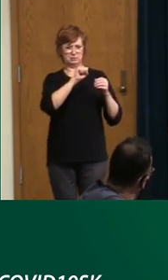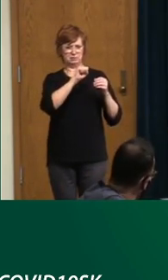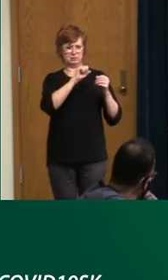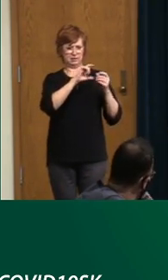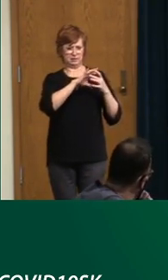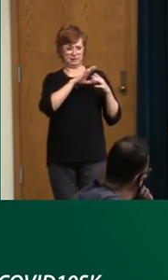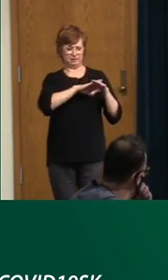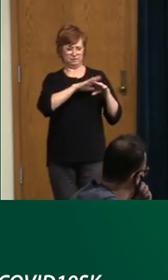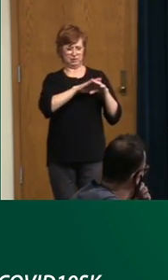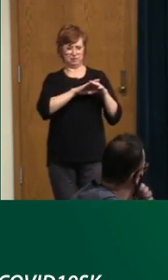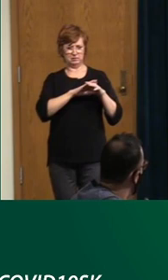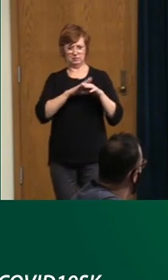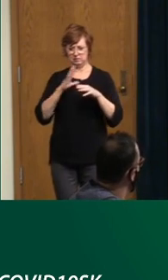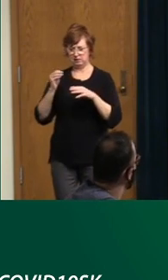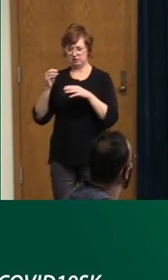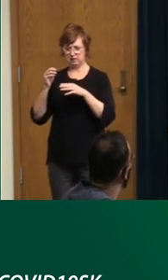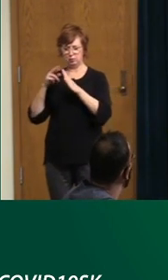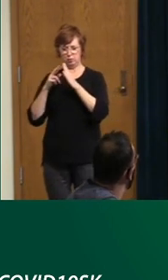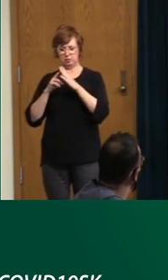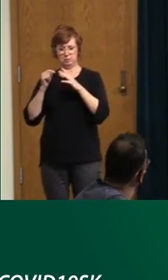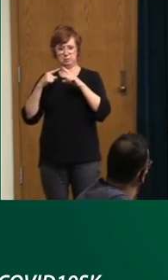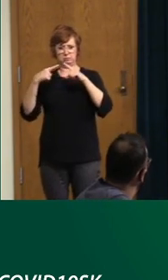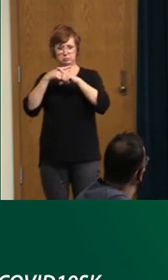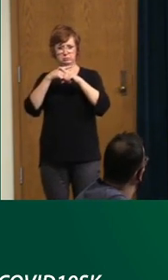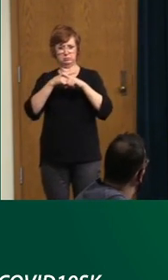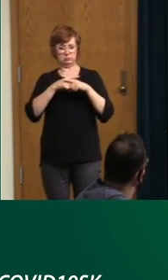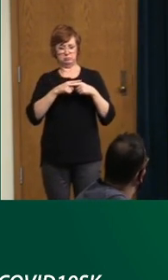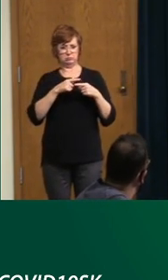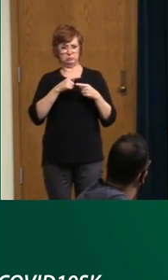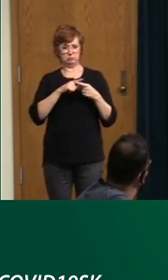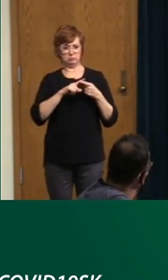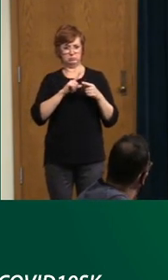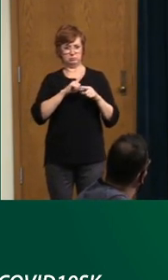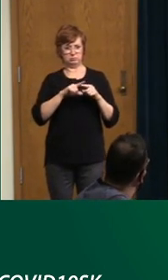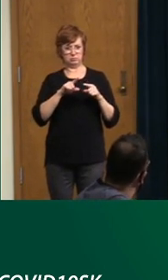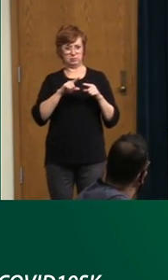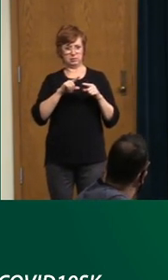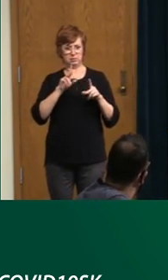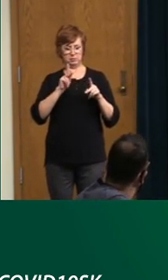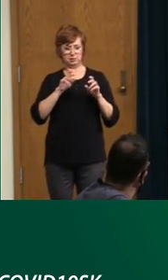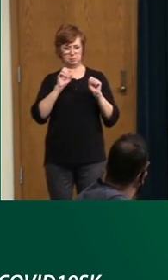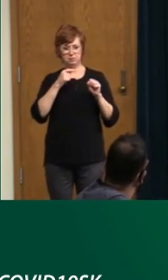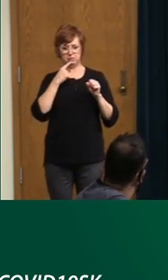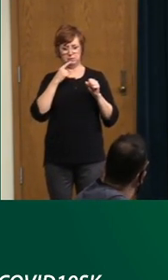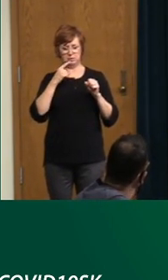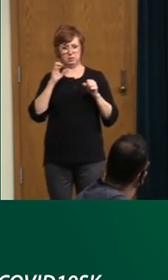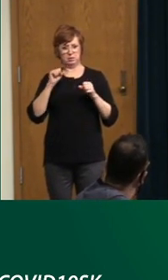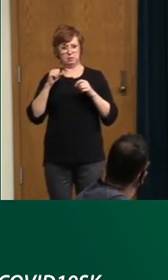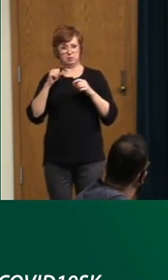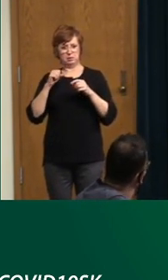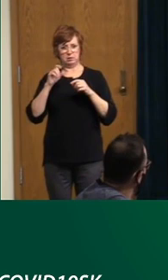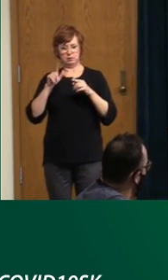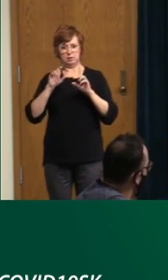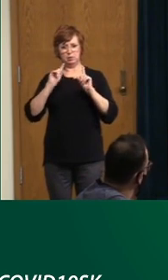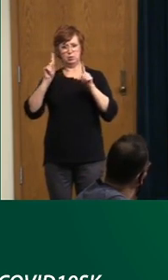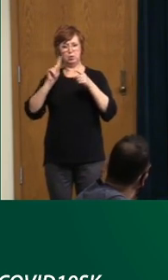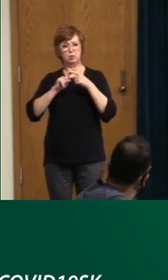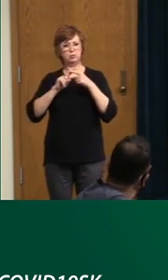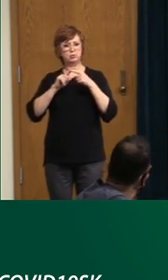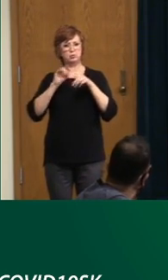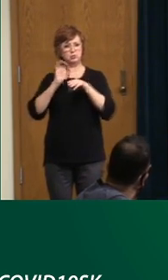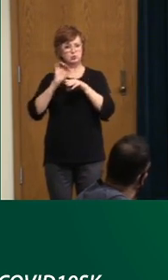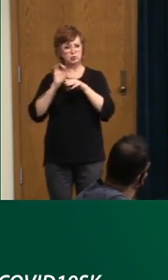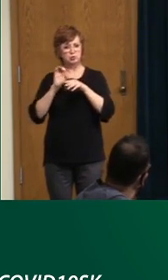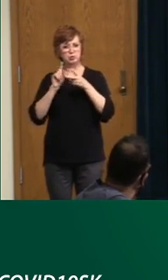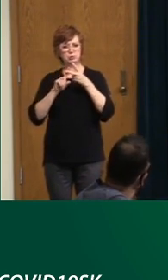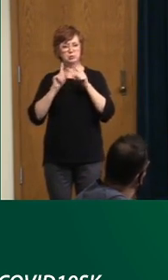people, we should go out less frequently, but there's still opportunities for people to go to an event, go to a concert, for example, where they can have food service, go to church